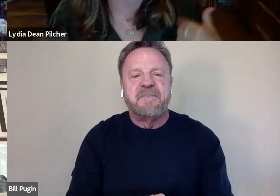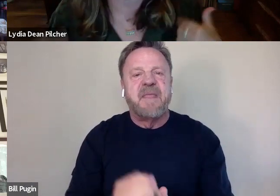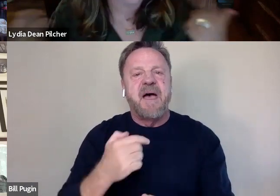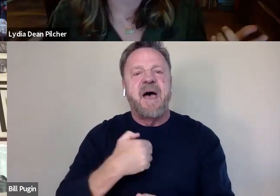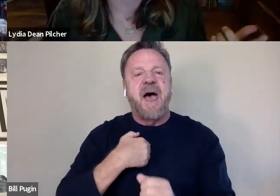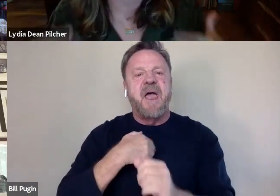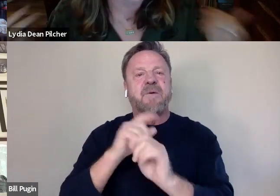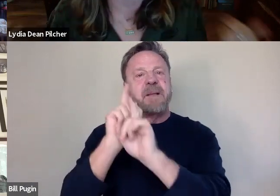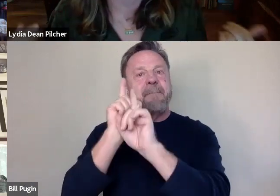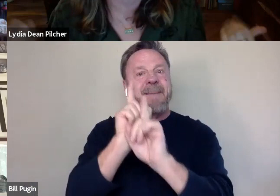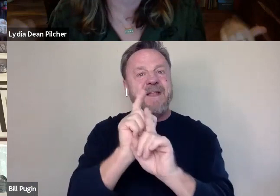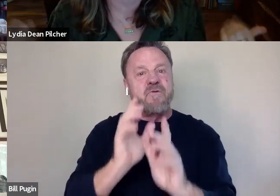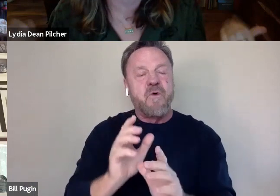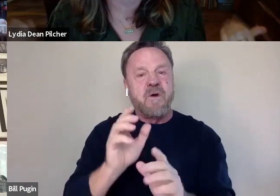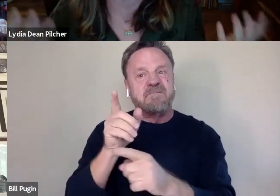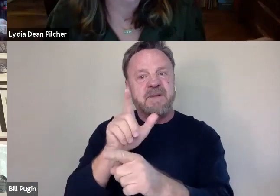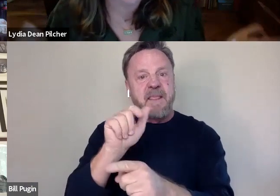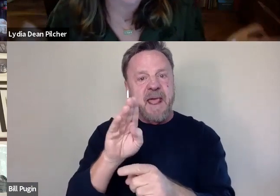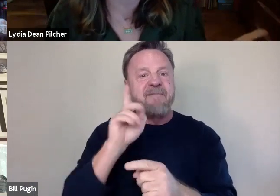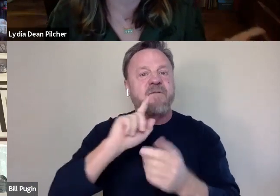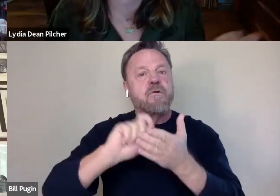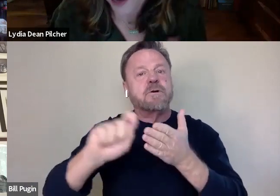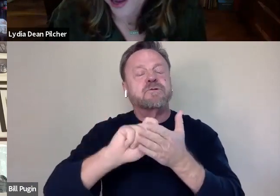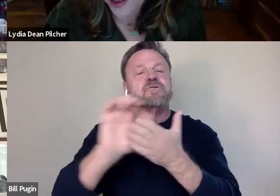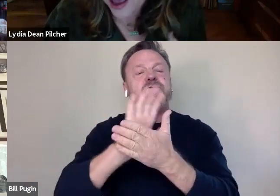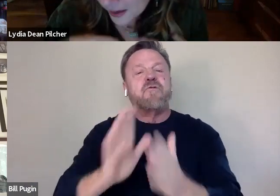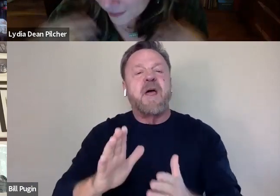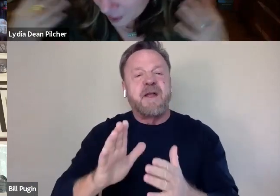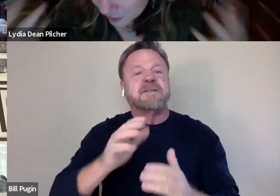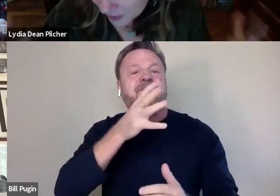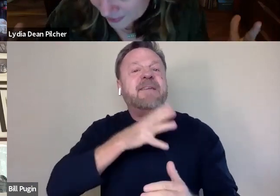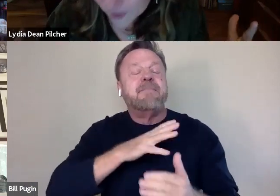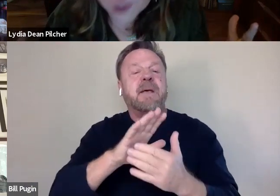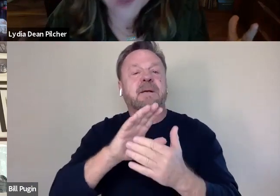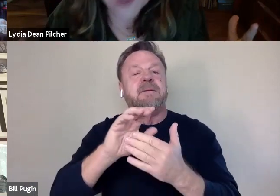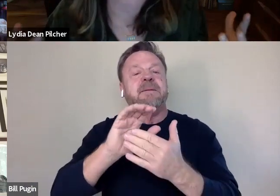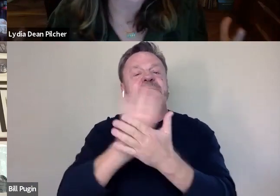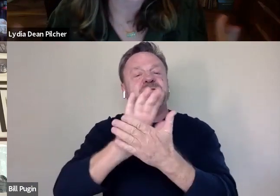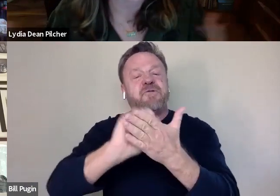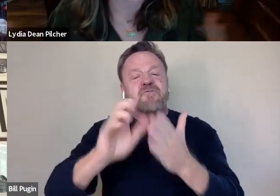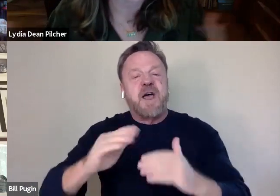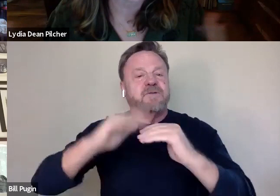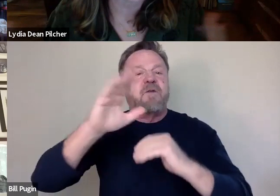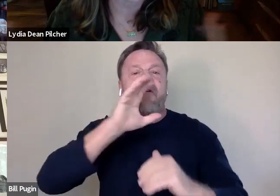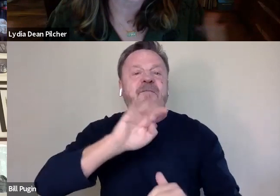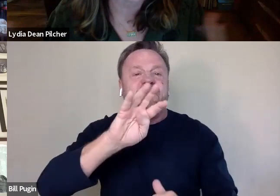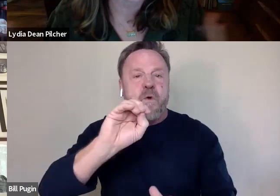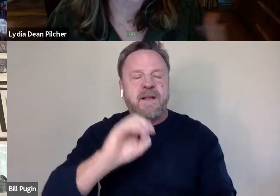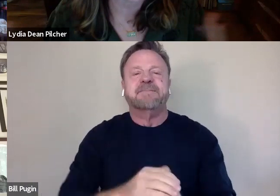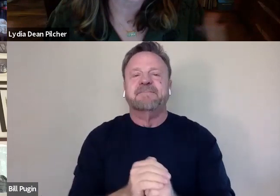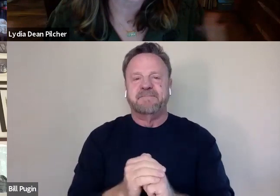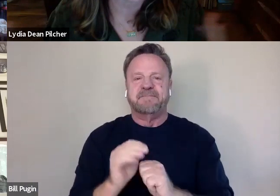mentor on the lab for screenwriters over 40, female screenwriters over 40, and they had loaded us up onto a bus